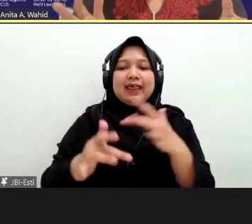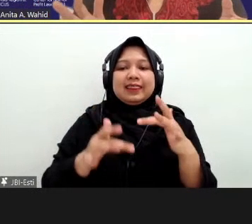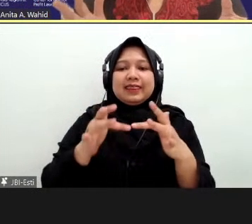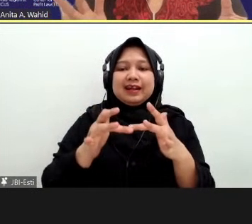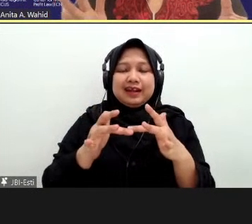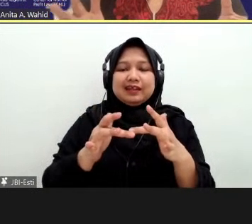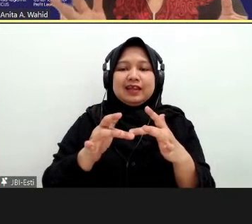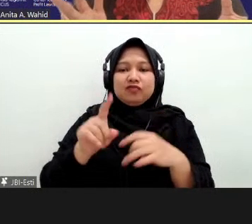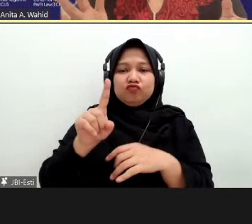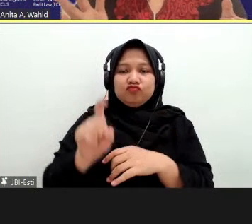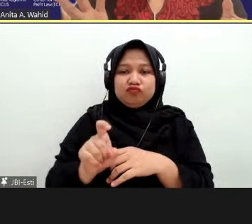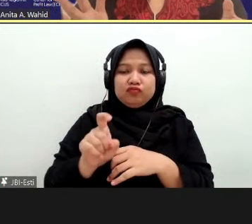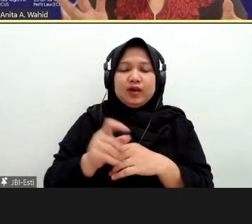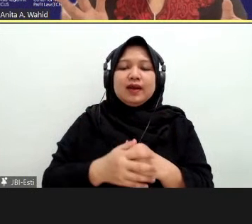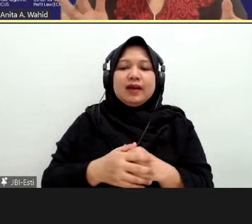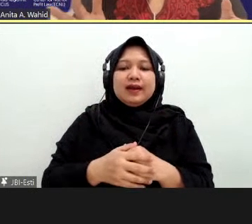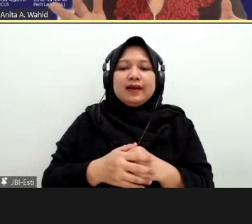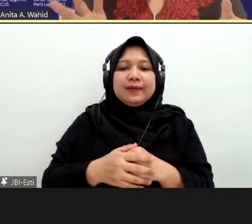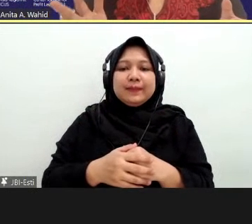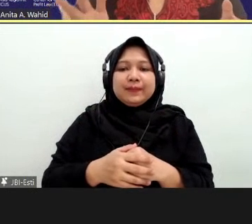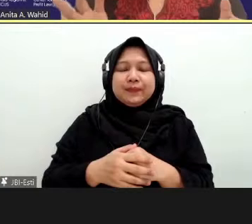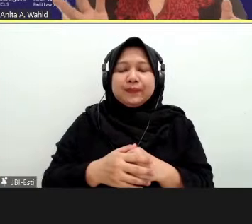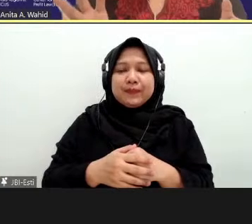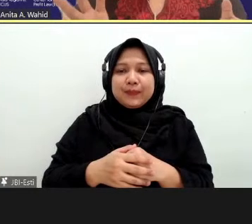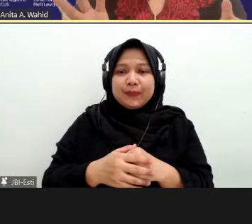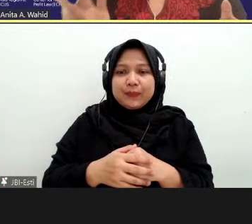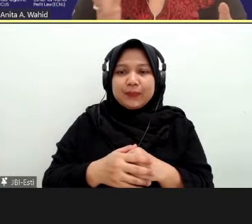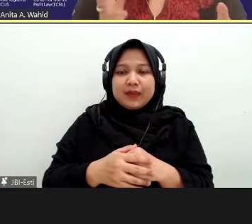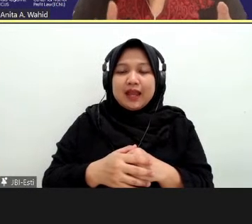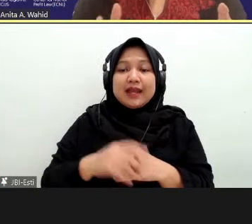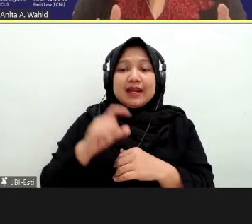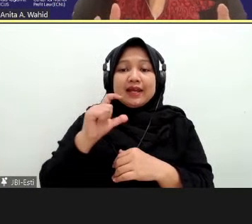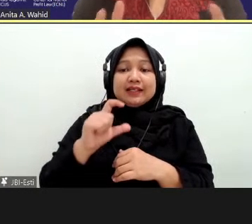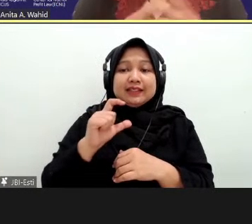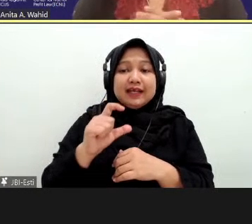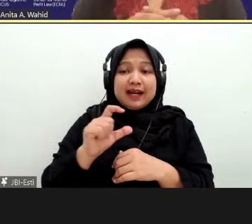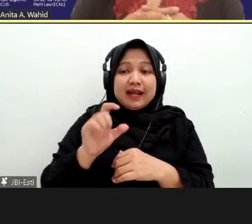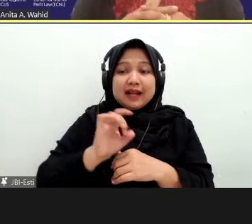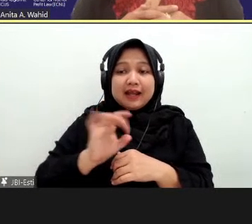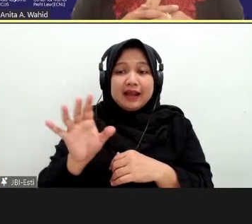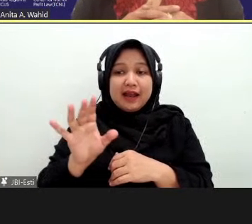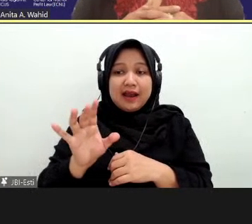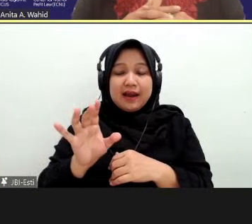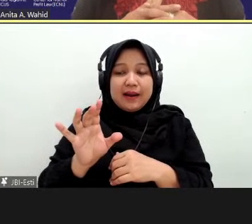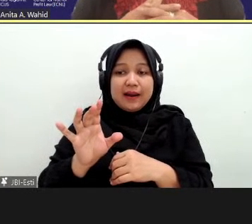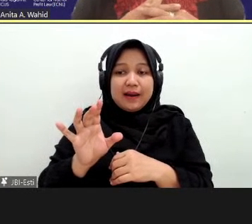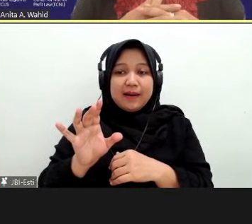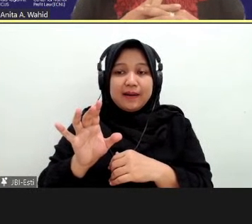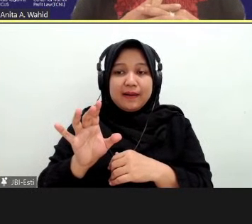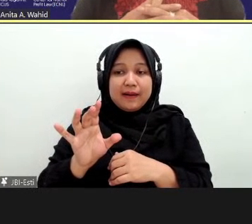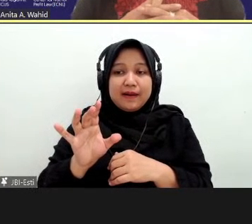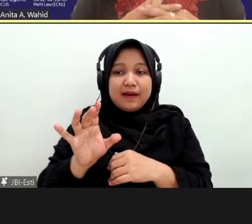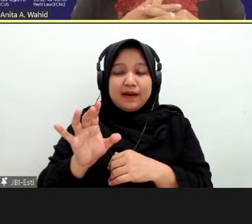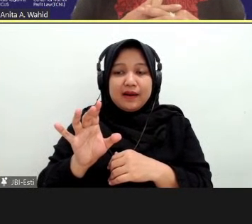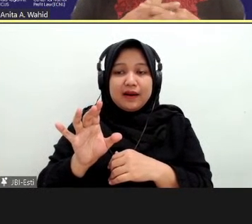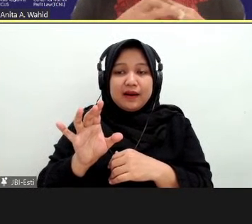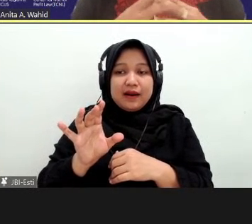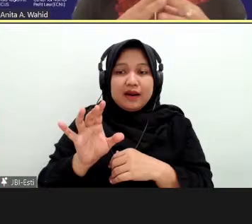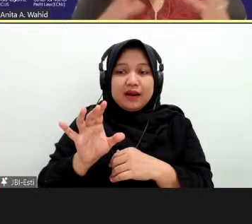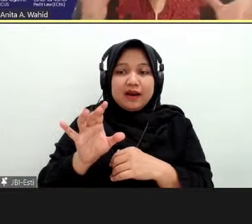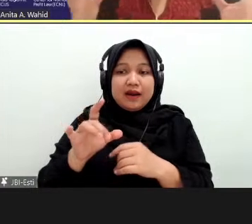or restricted or budget googling in terms of hoax labeling. One